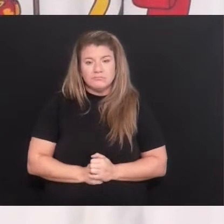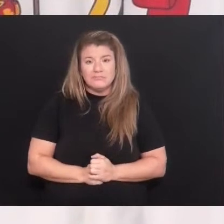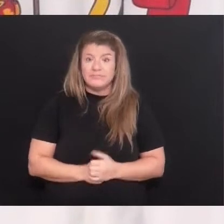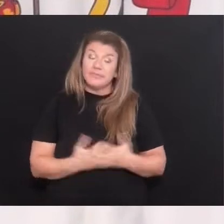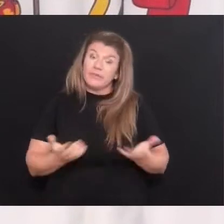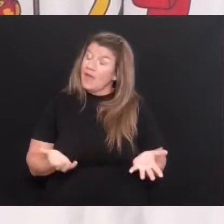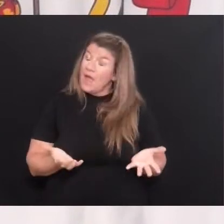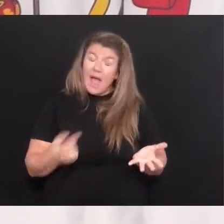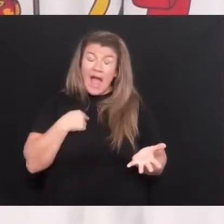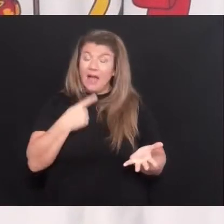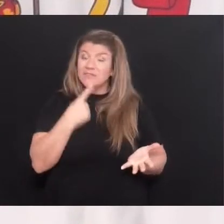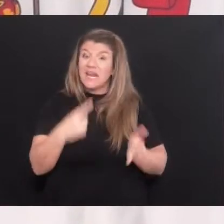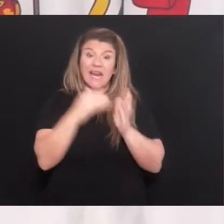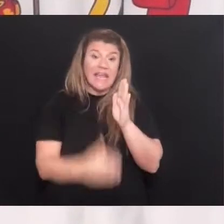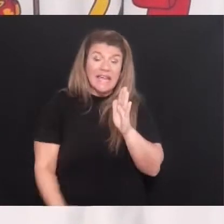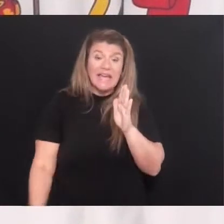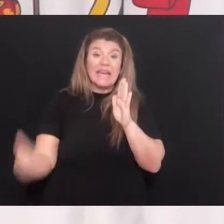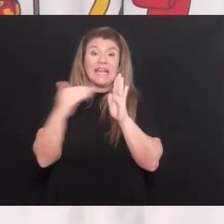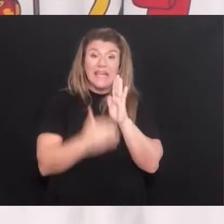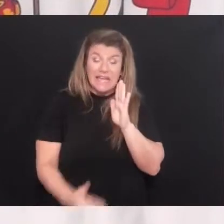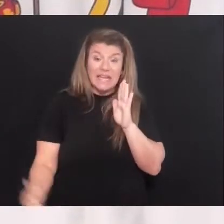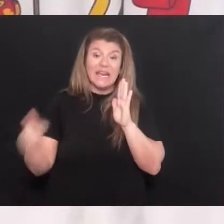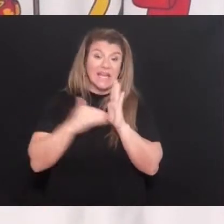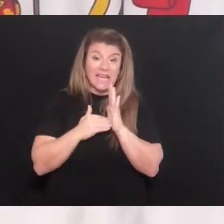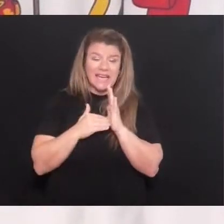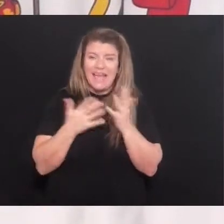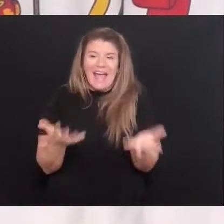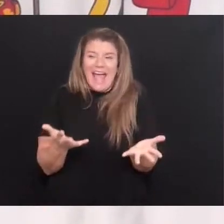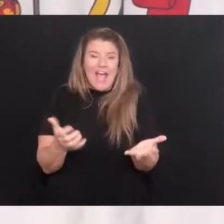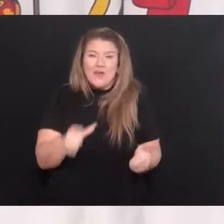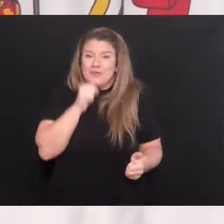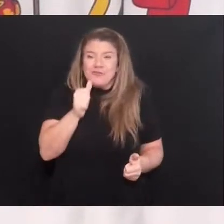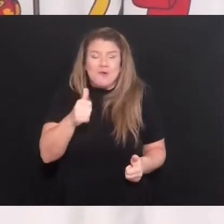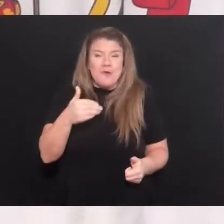And I've said it over and over. We don't